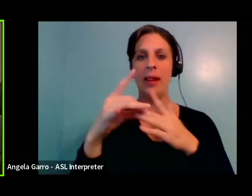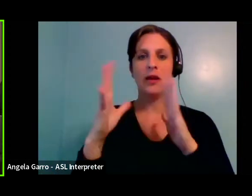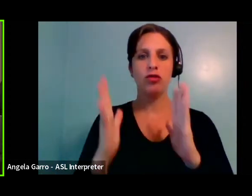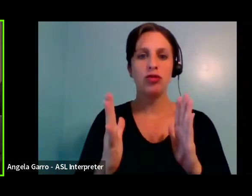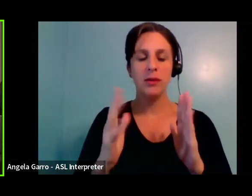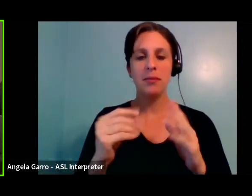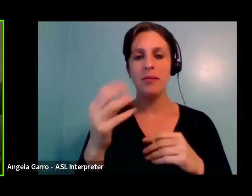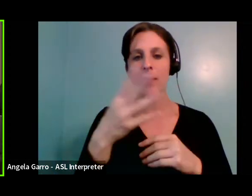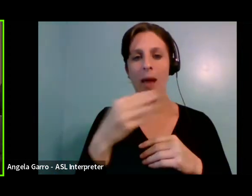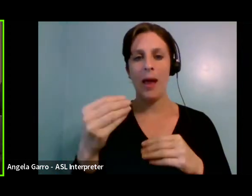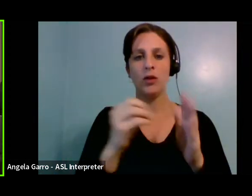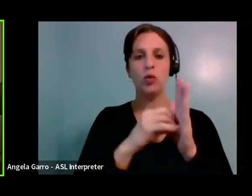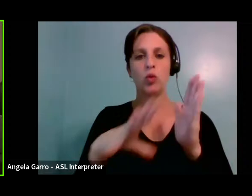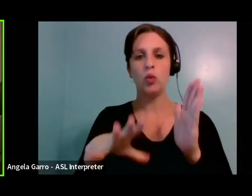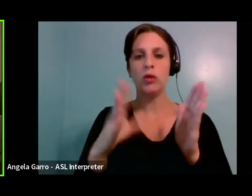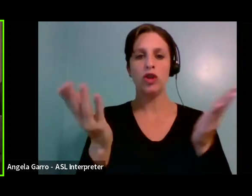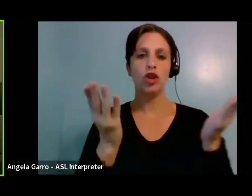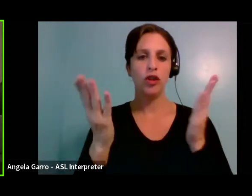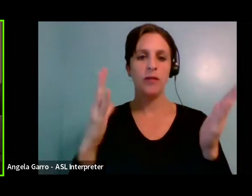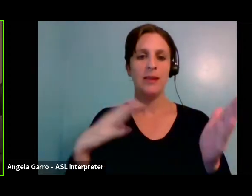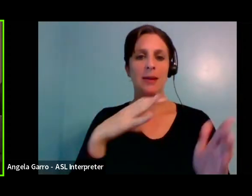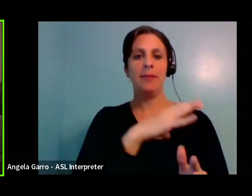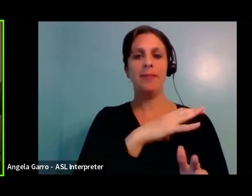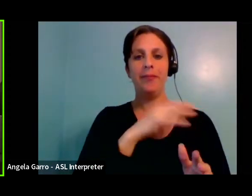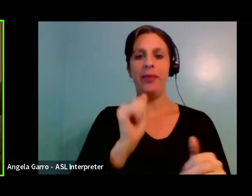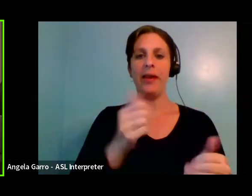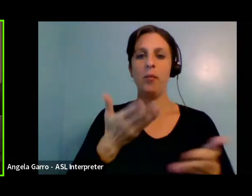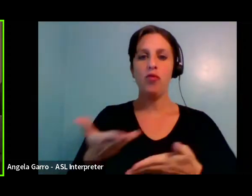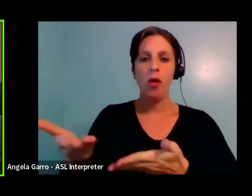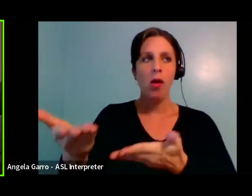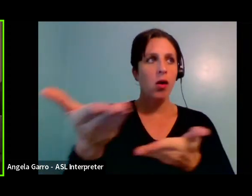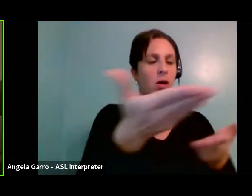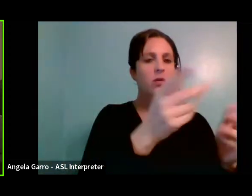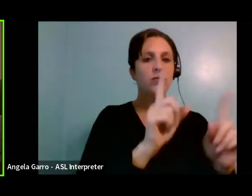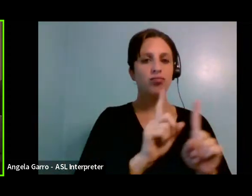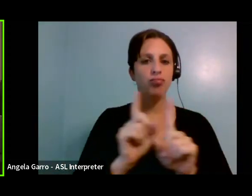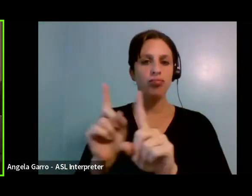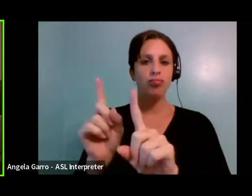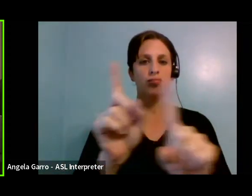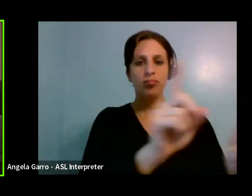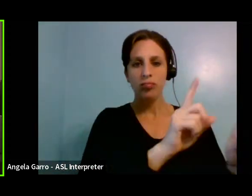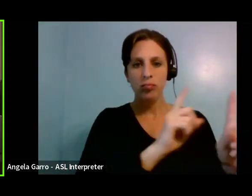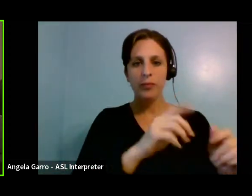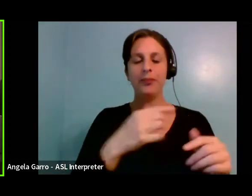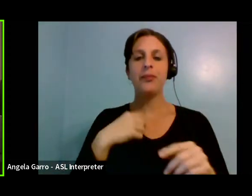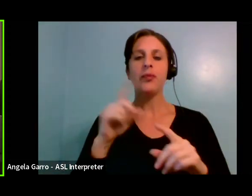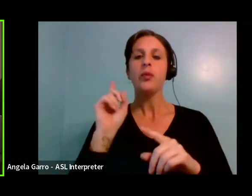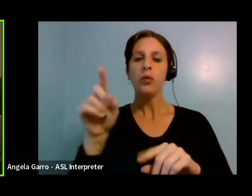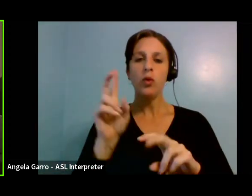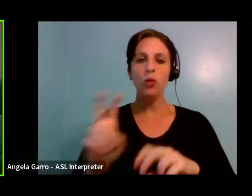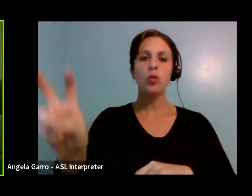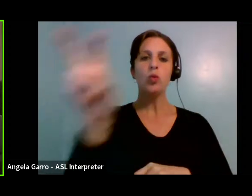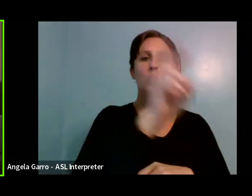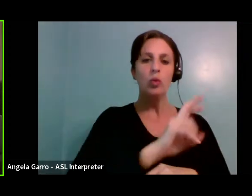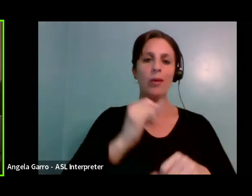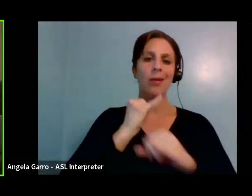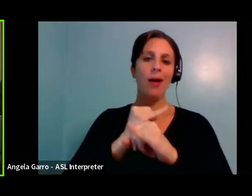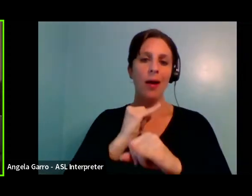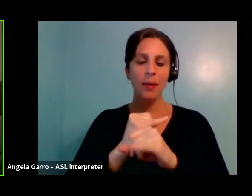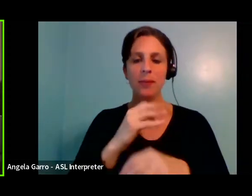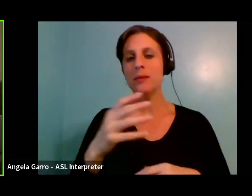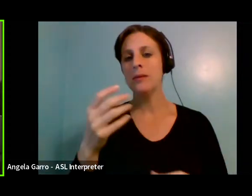student service committee that took us around. I went around on a tour of the campus with